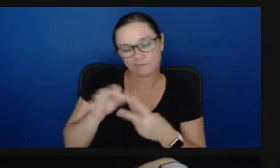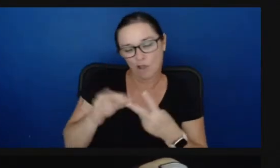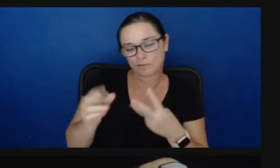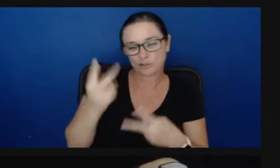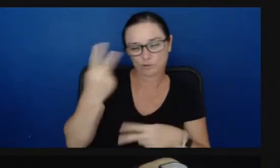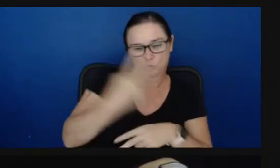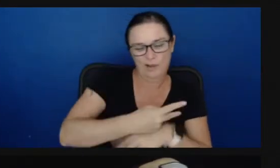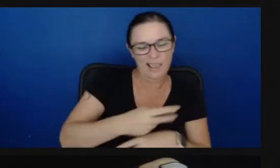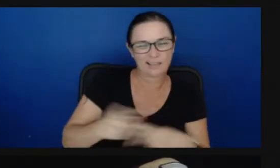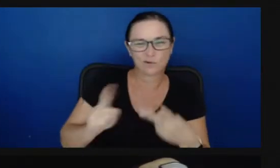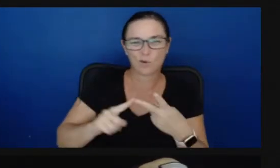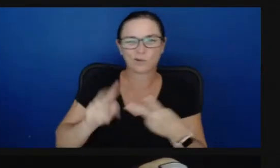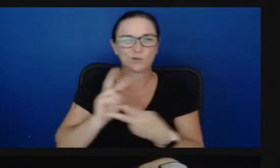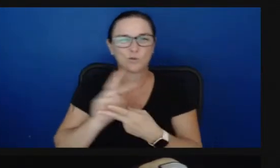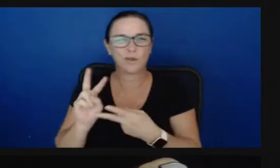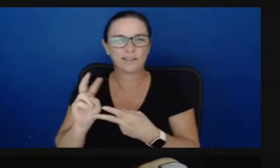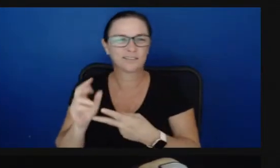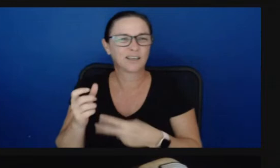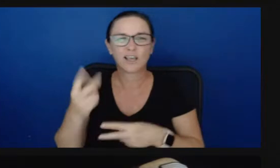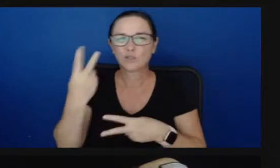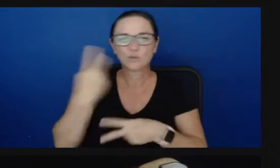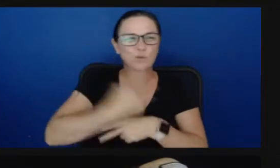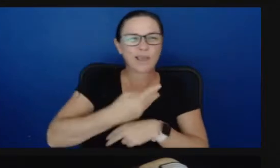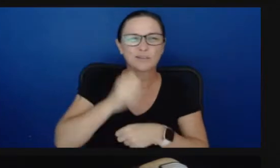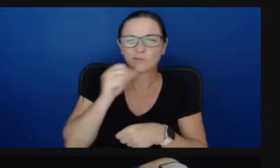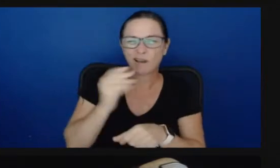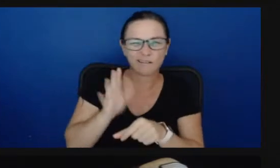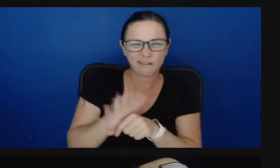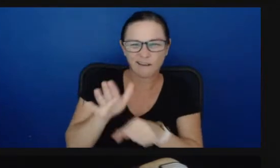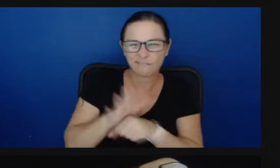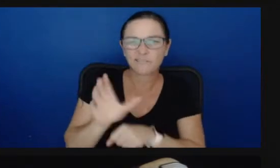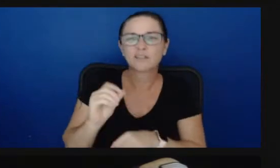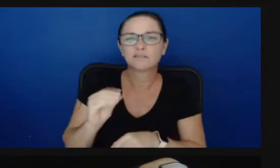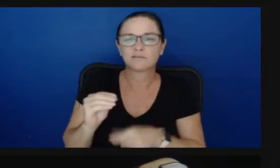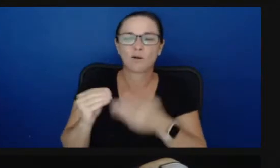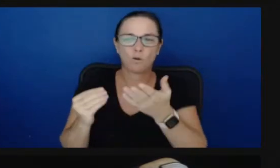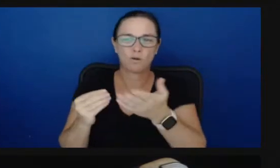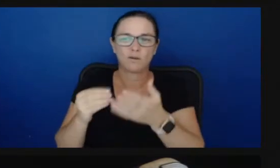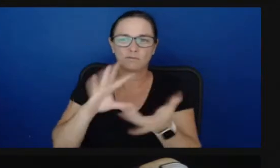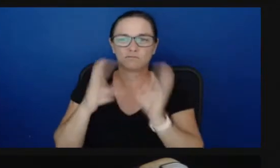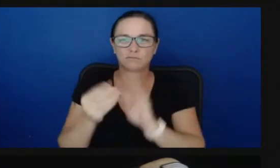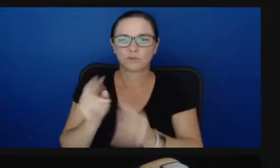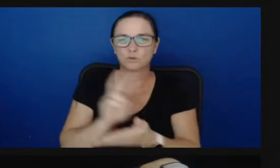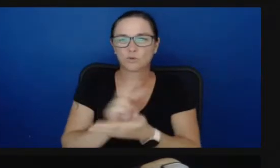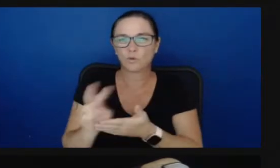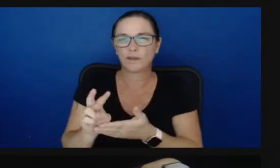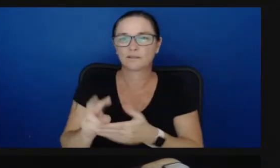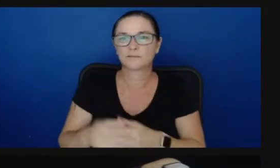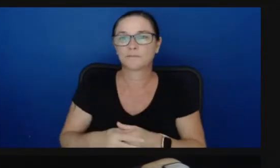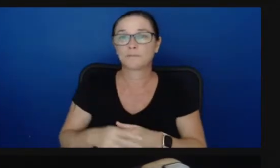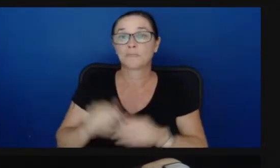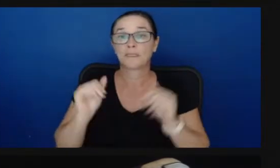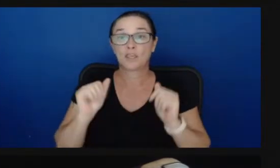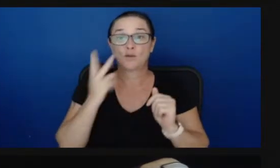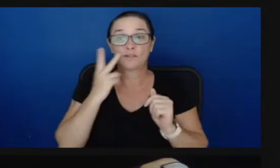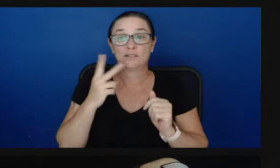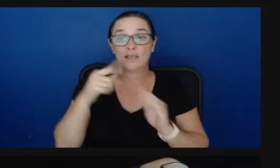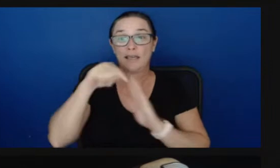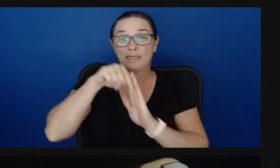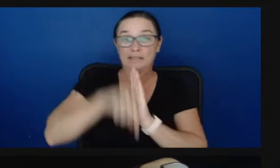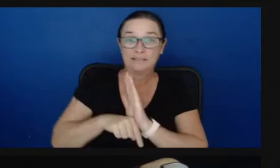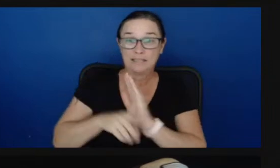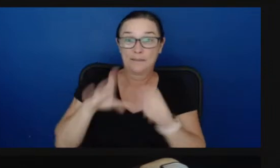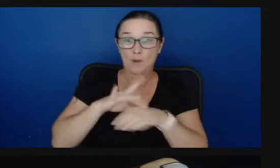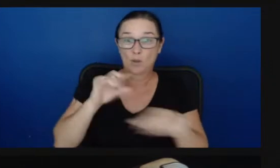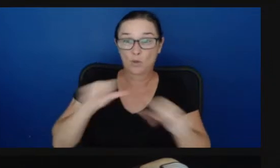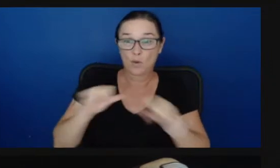showing enough. So the full 2 weeks here on Kilauea and Mauna Loa and Pahala. Deep earthquakes are in blues and purples.